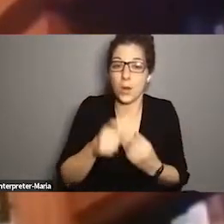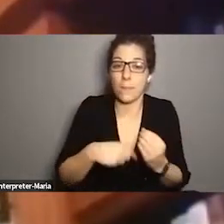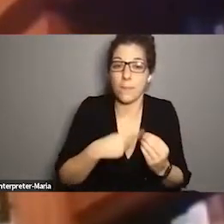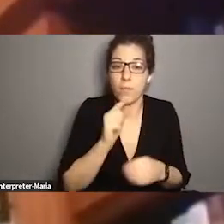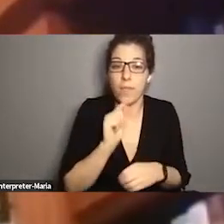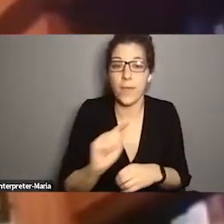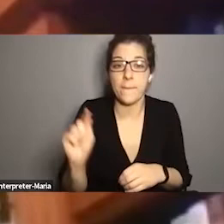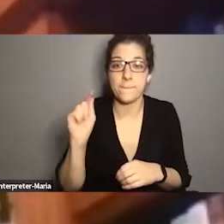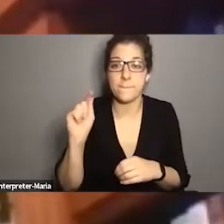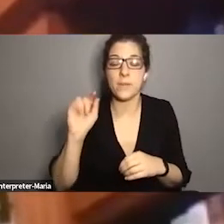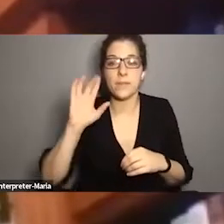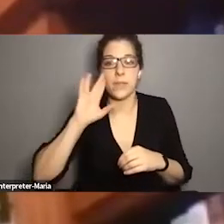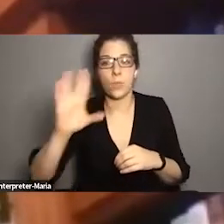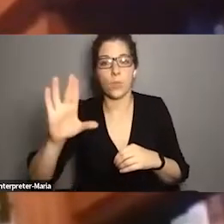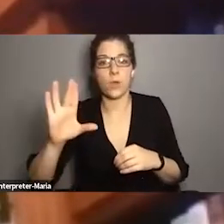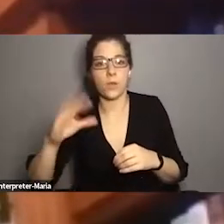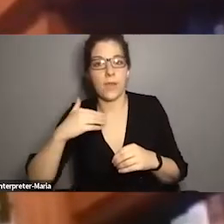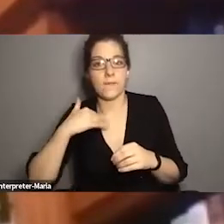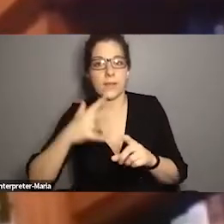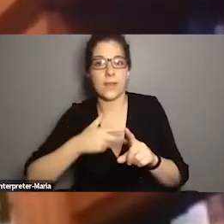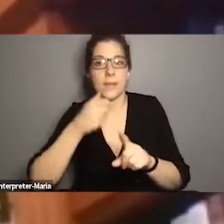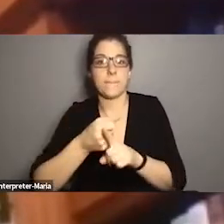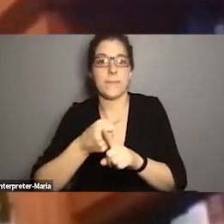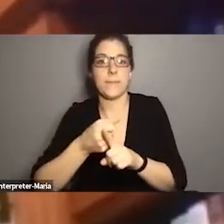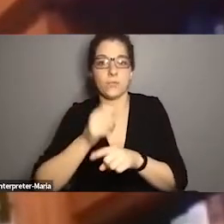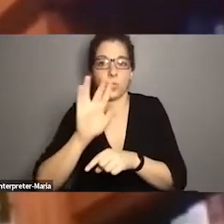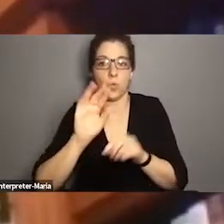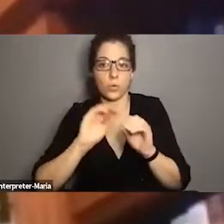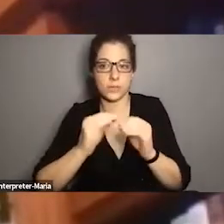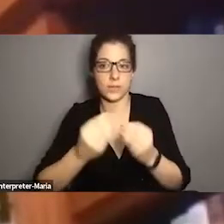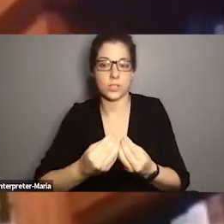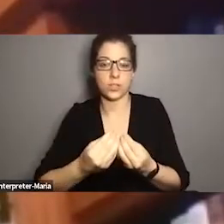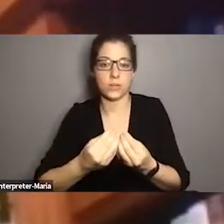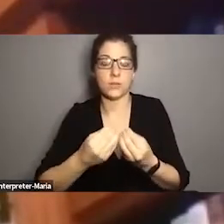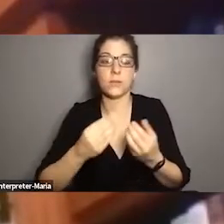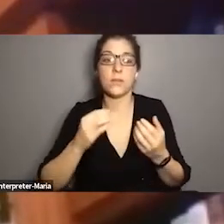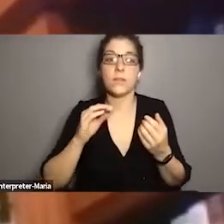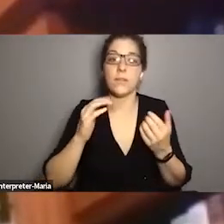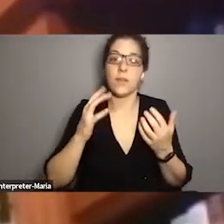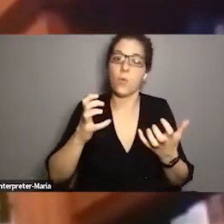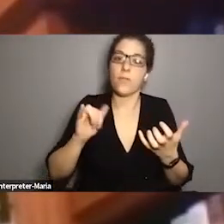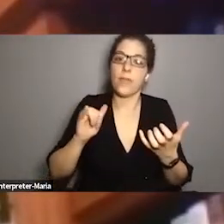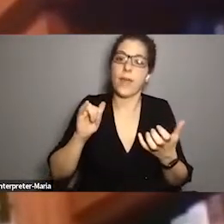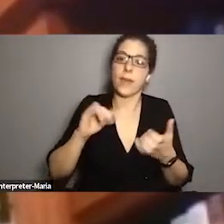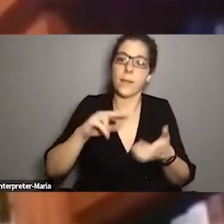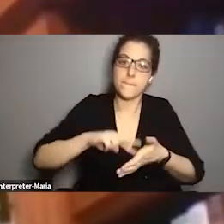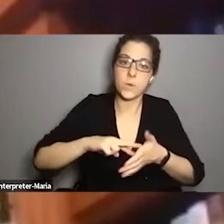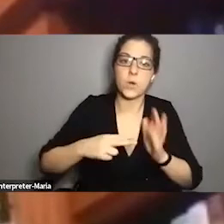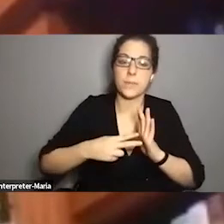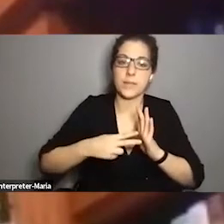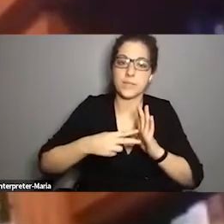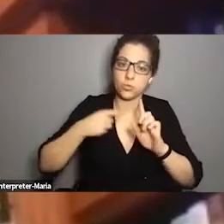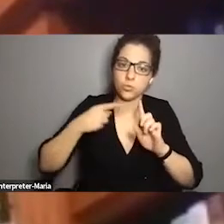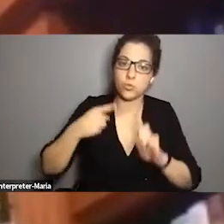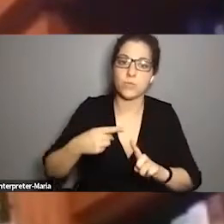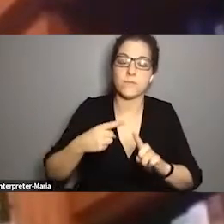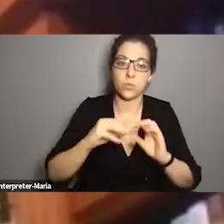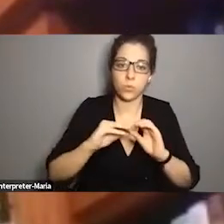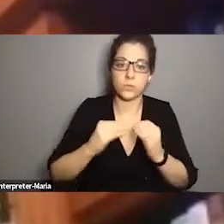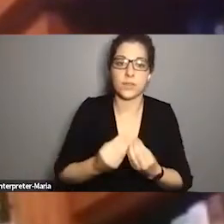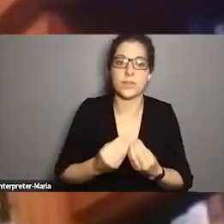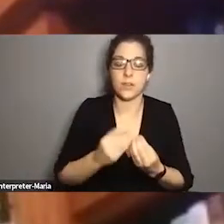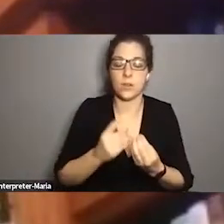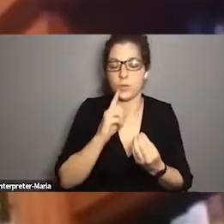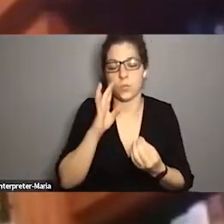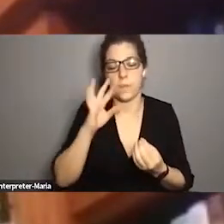then they will be able to have an impact at your organization. They are looking for that purpose-driven organization that's really going